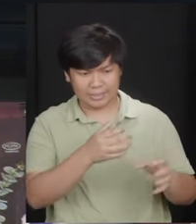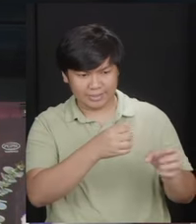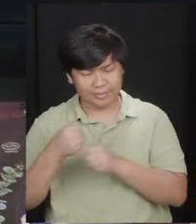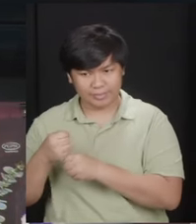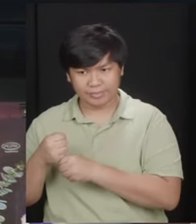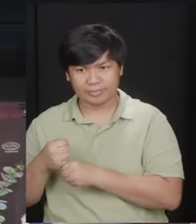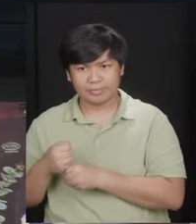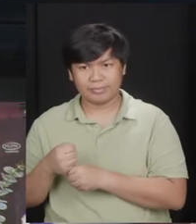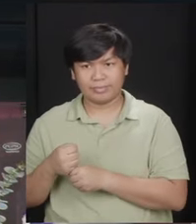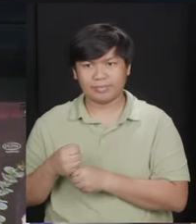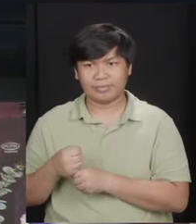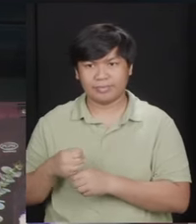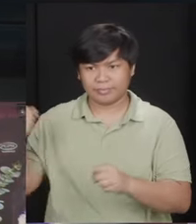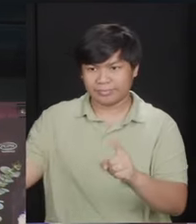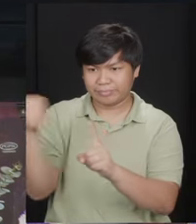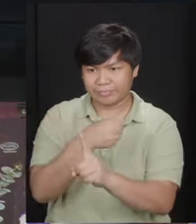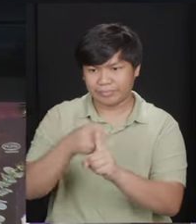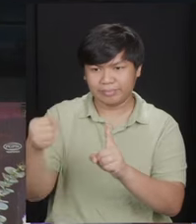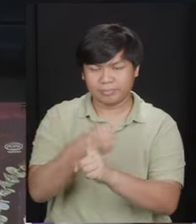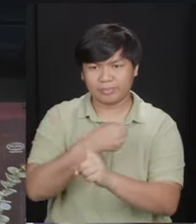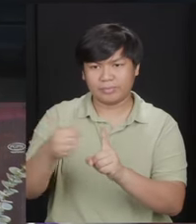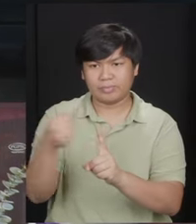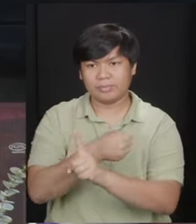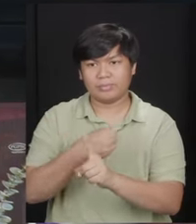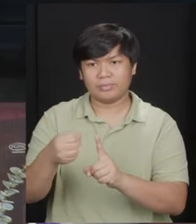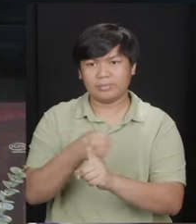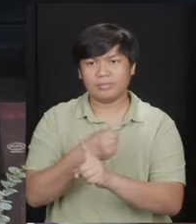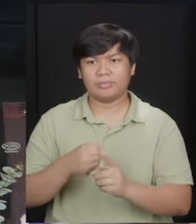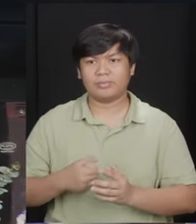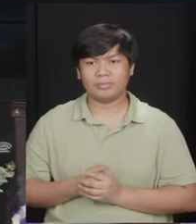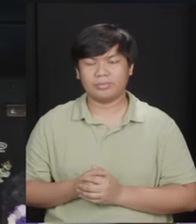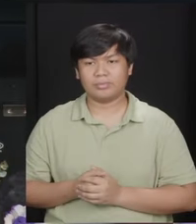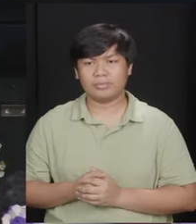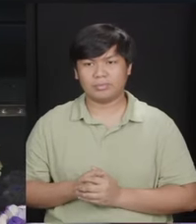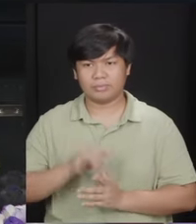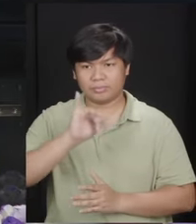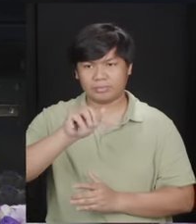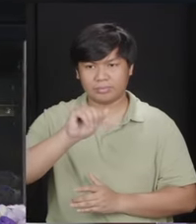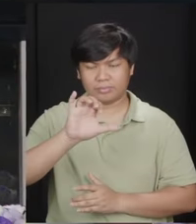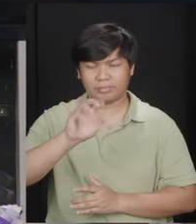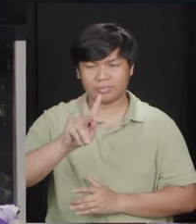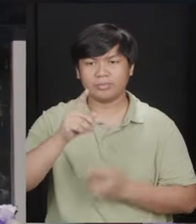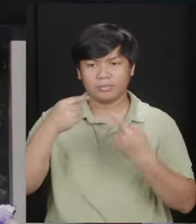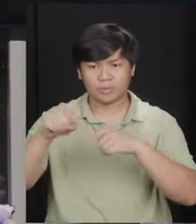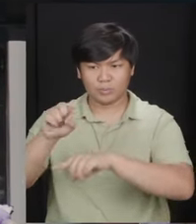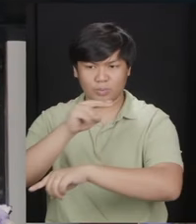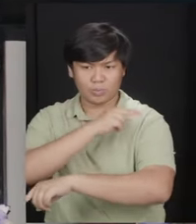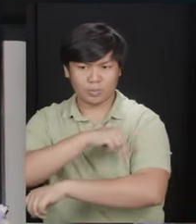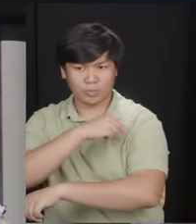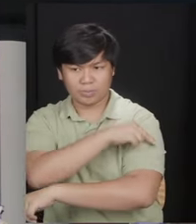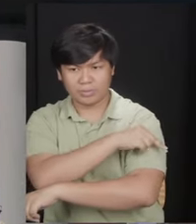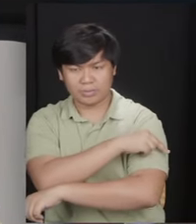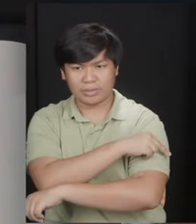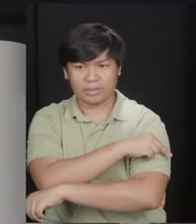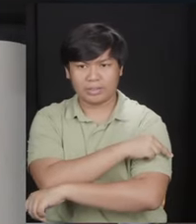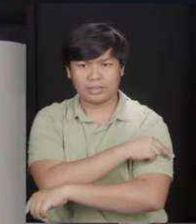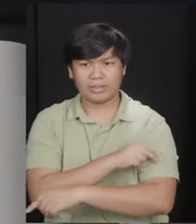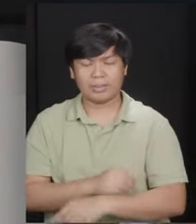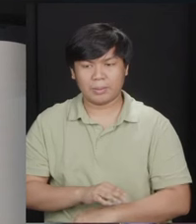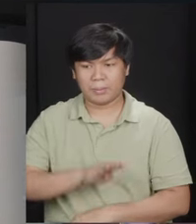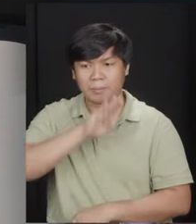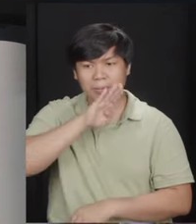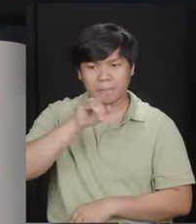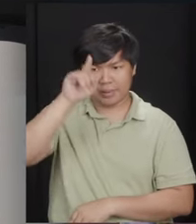bus, they put him in the street, and they beat him unconscious. When Jack woke up at the hospital, he was bitter